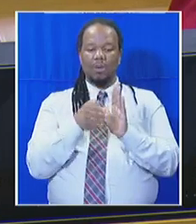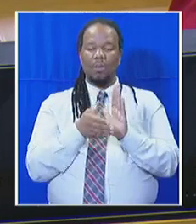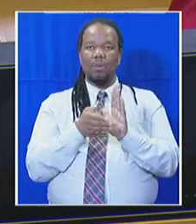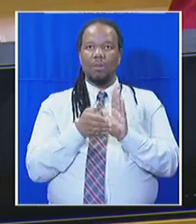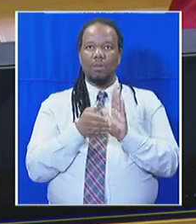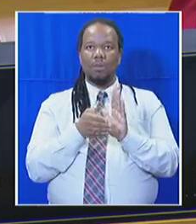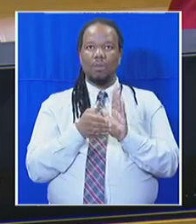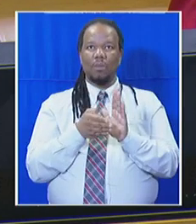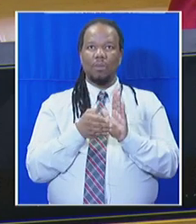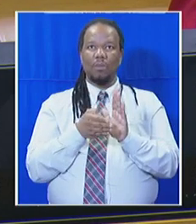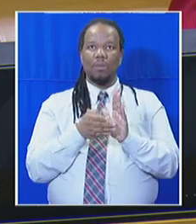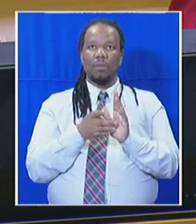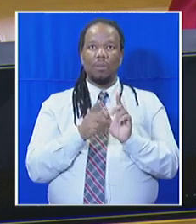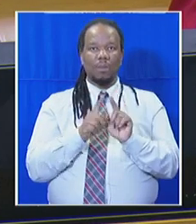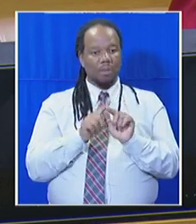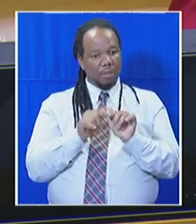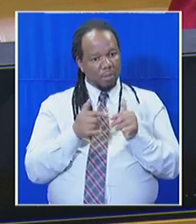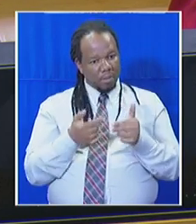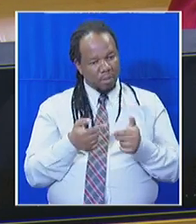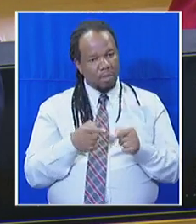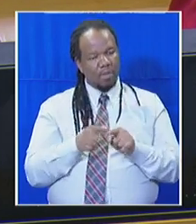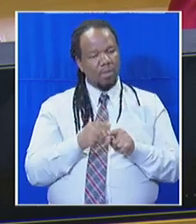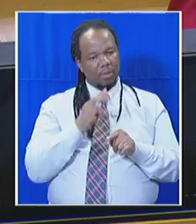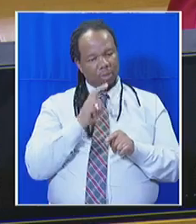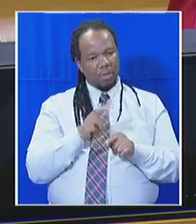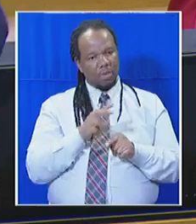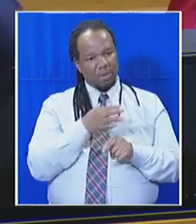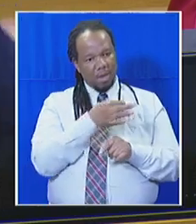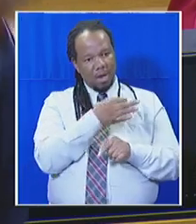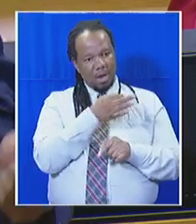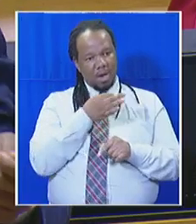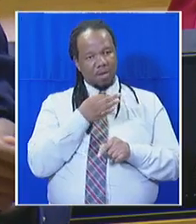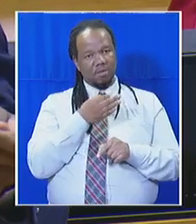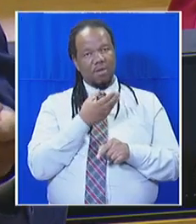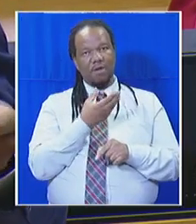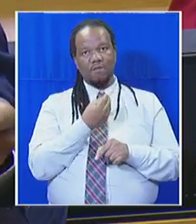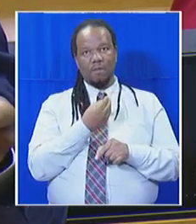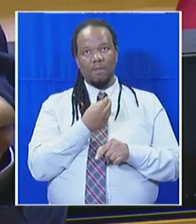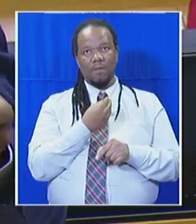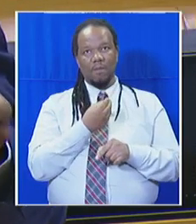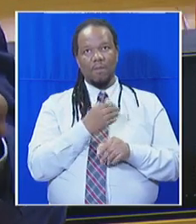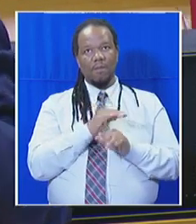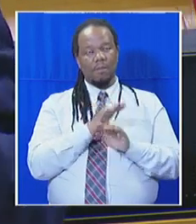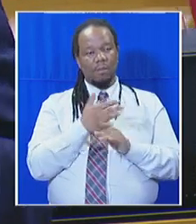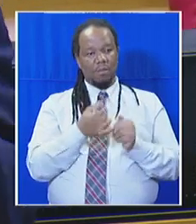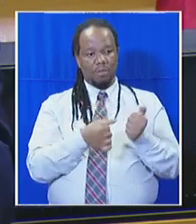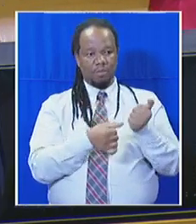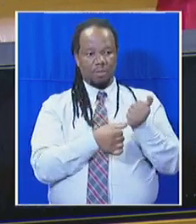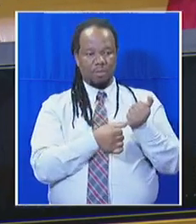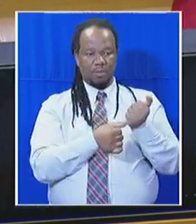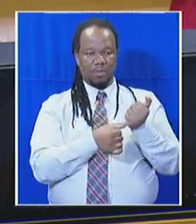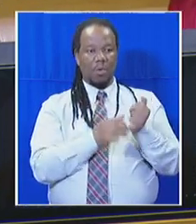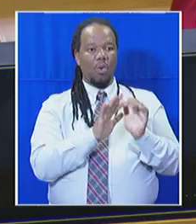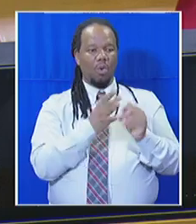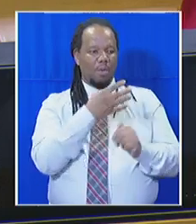envision a situation where indeed we get answers, either from a cabinet member or from a deputy minister.